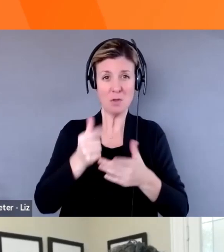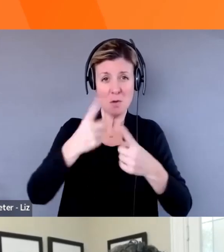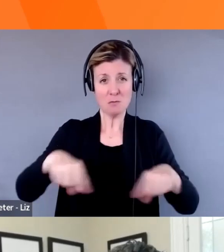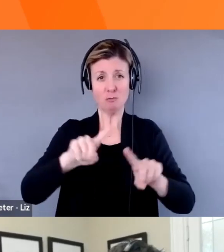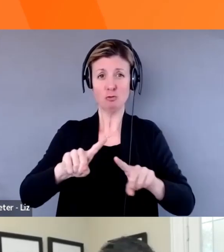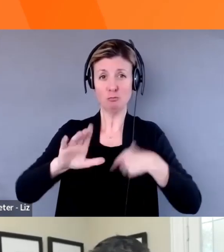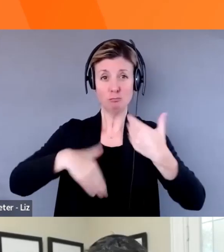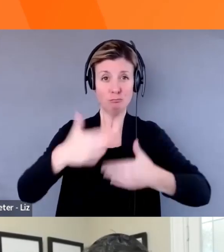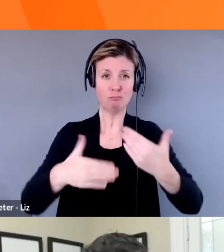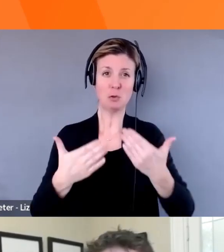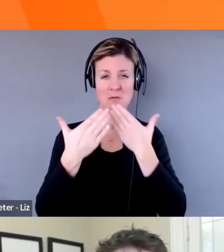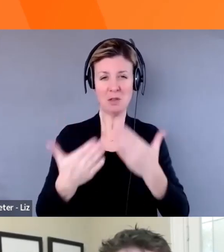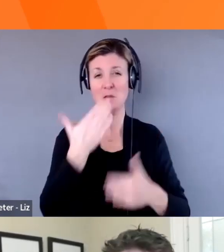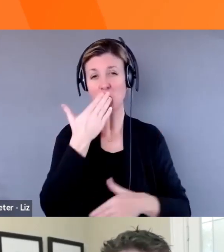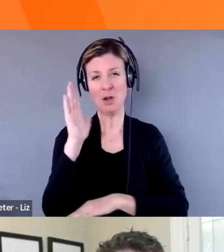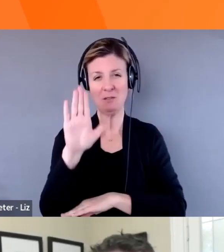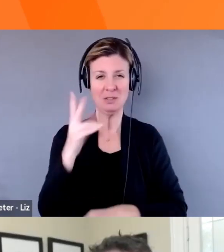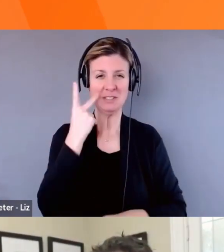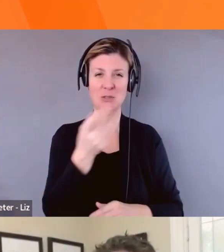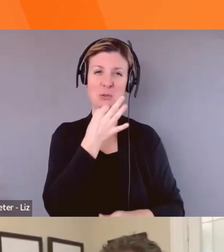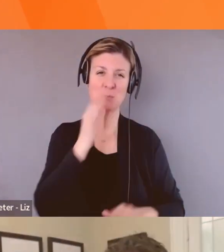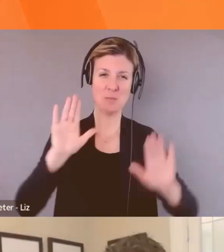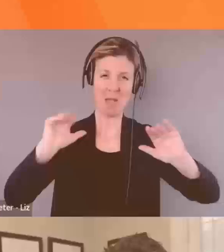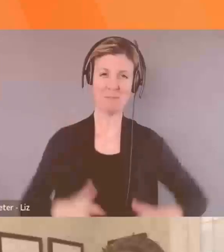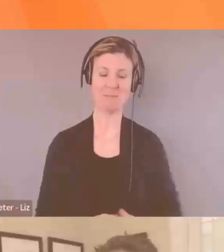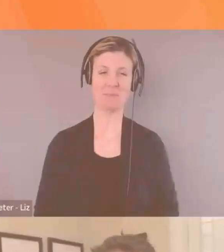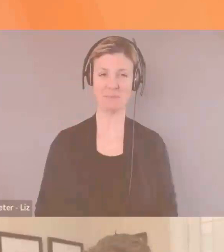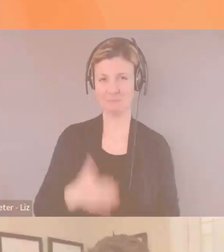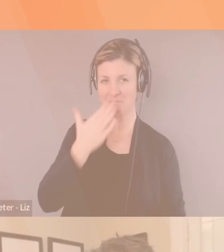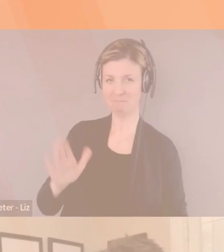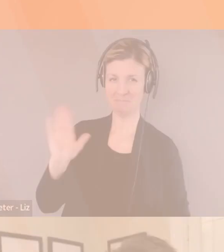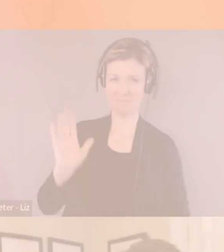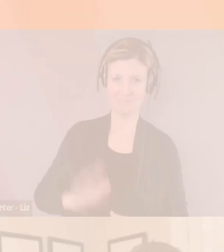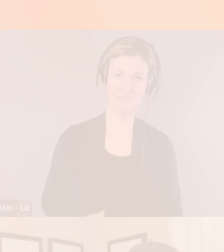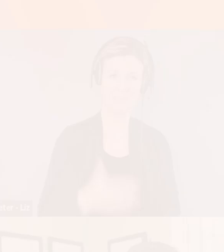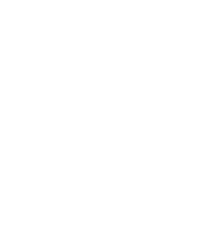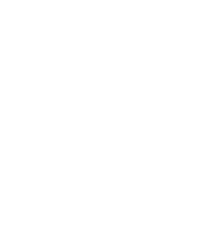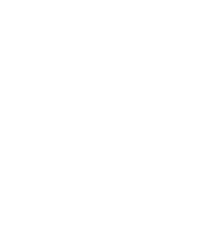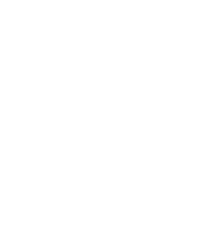Great. Excellent. Thank you very much. Thank you. Thank you, everybody.